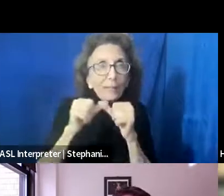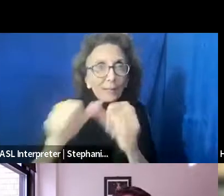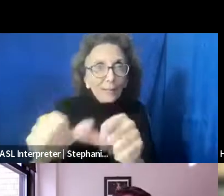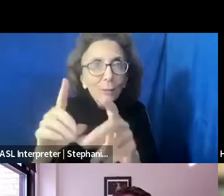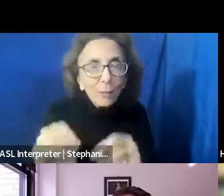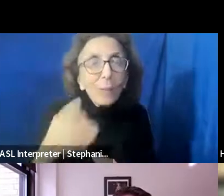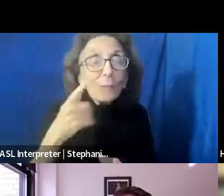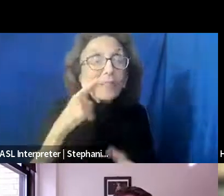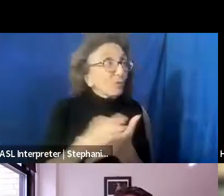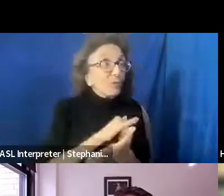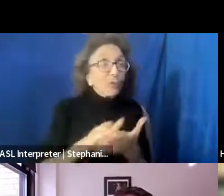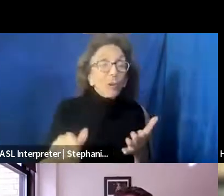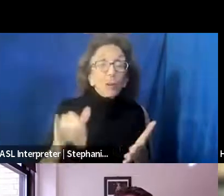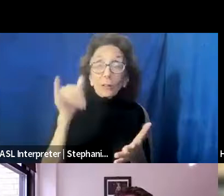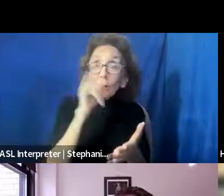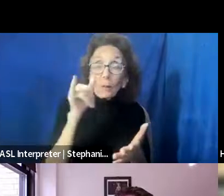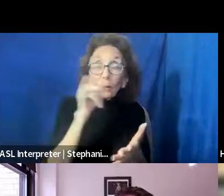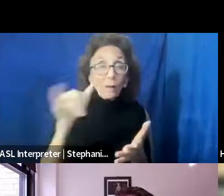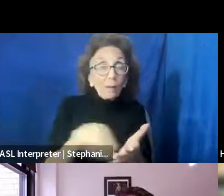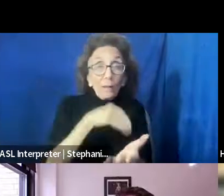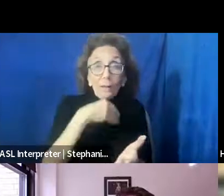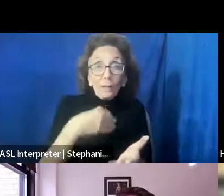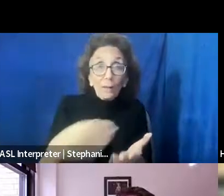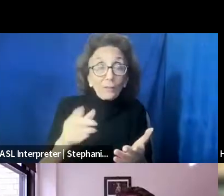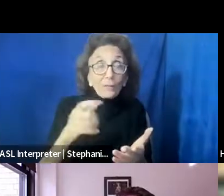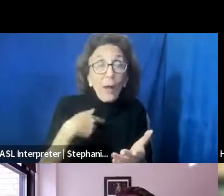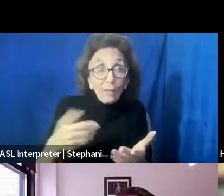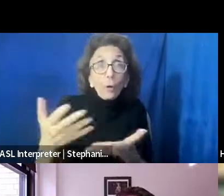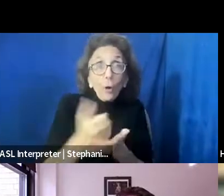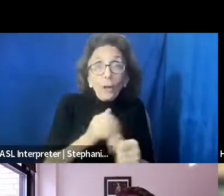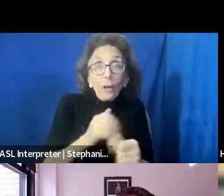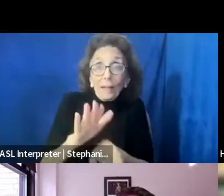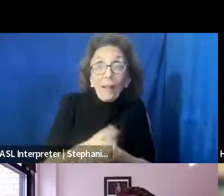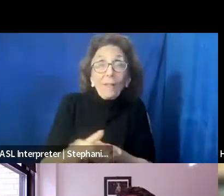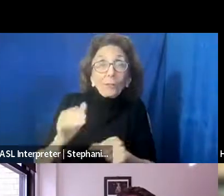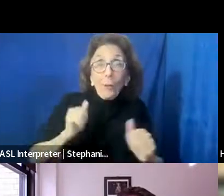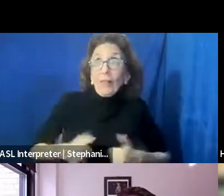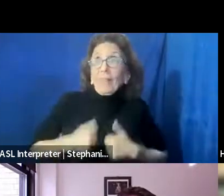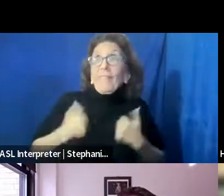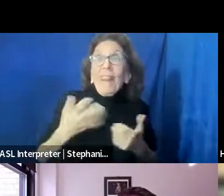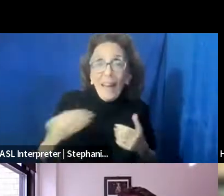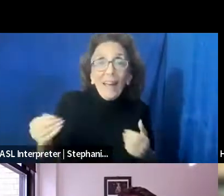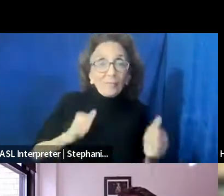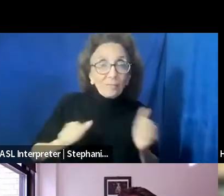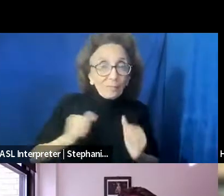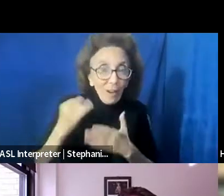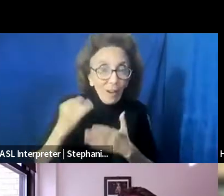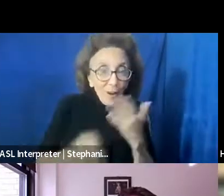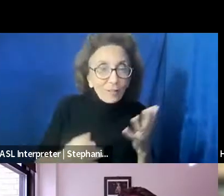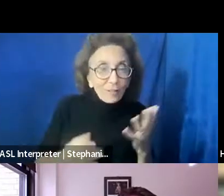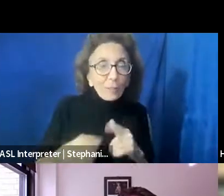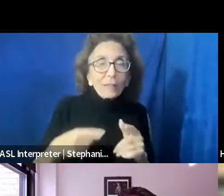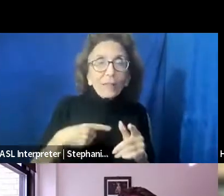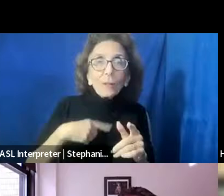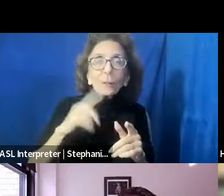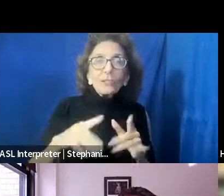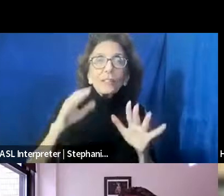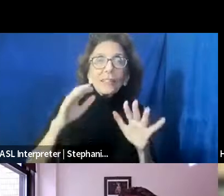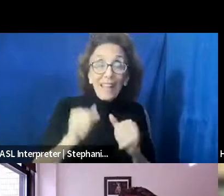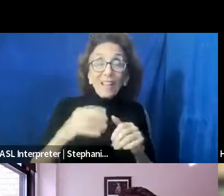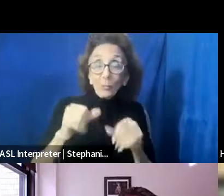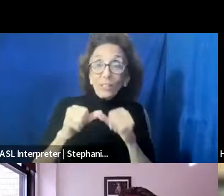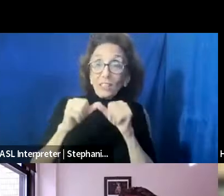which is becoming more and more challenging for everybody. But I think sustainability is a big question, and how we make that